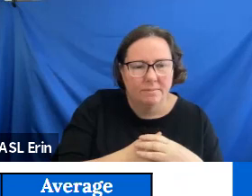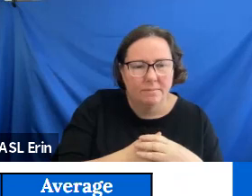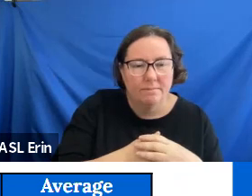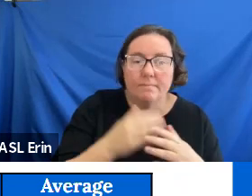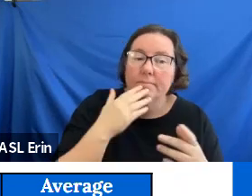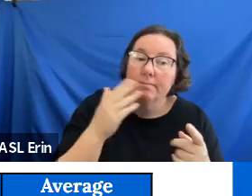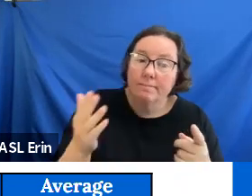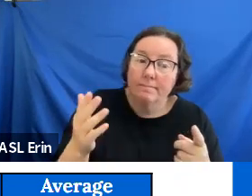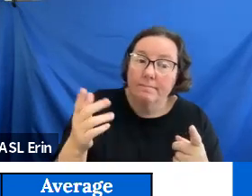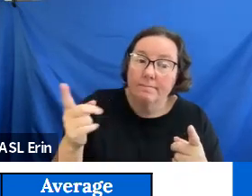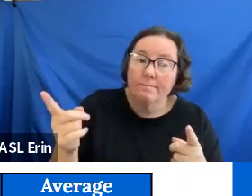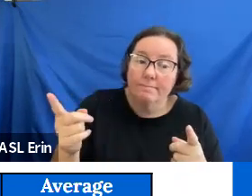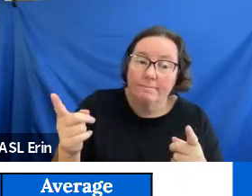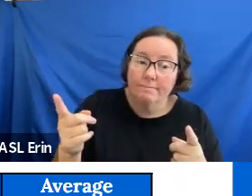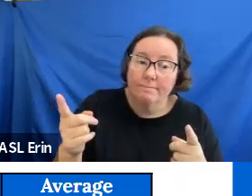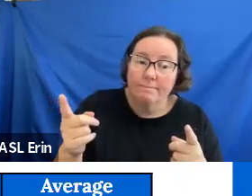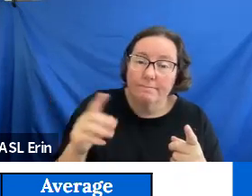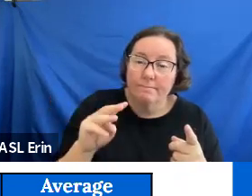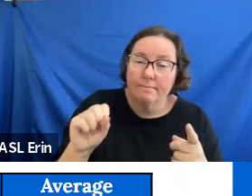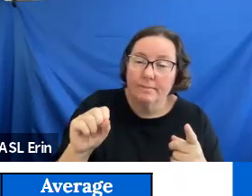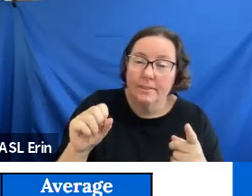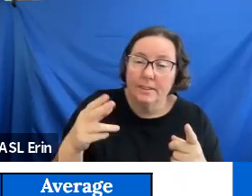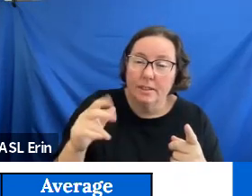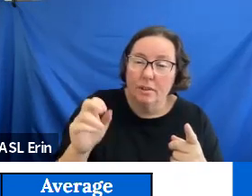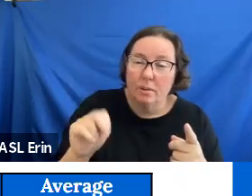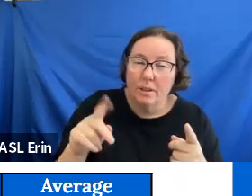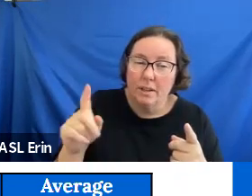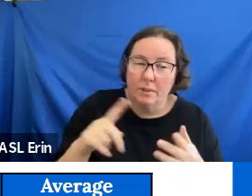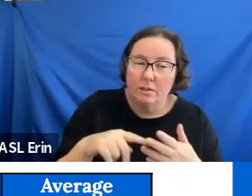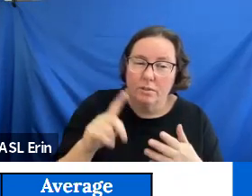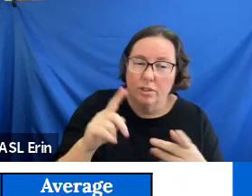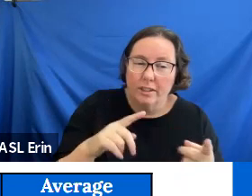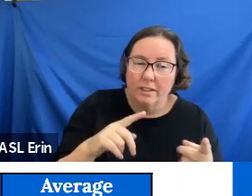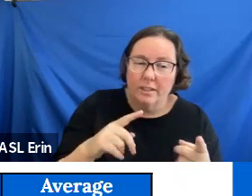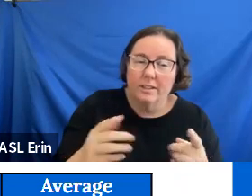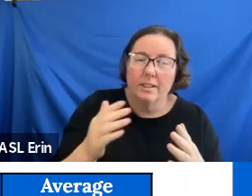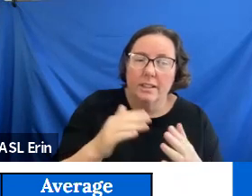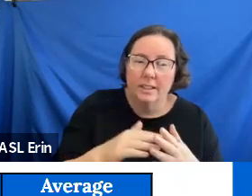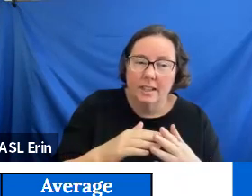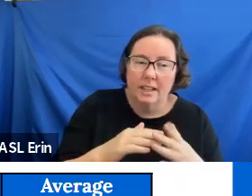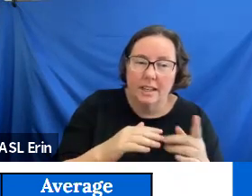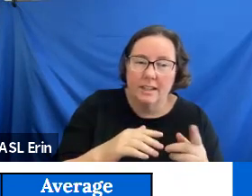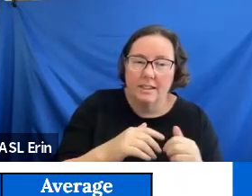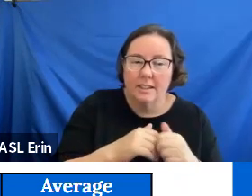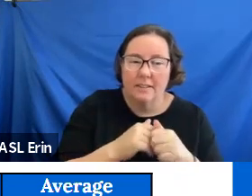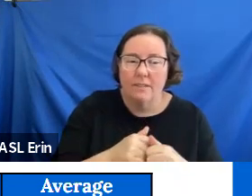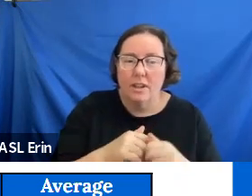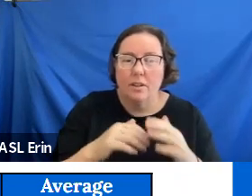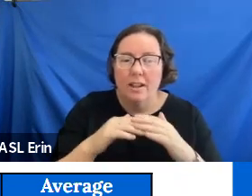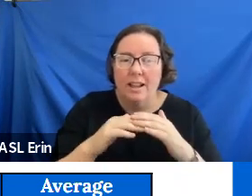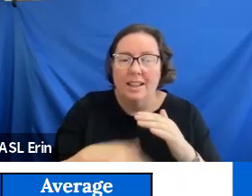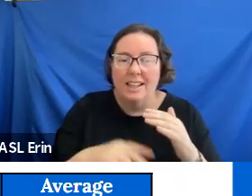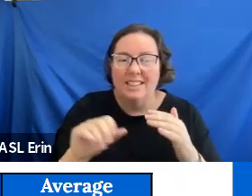Thank you, Ms. Hogan. I think we need to. This is again, zip codes with less than